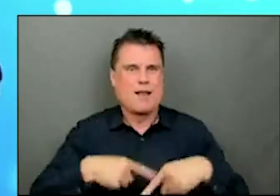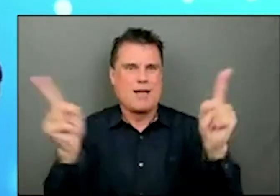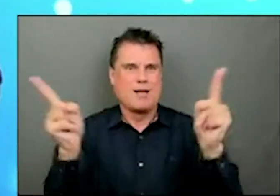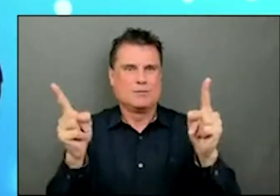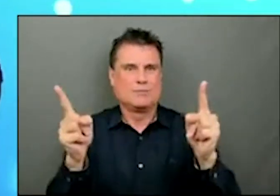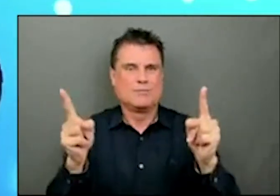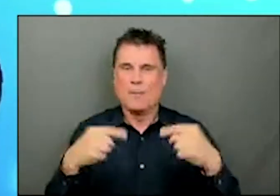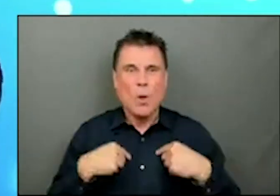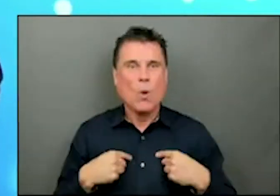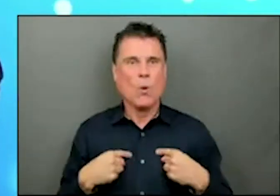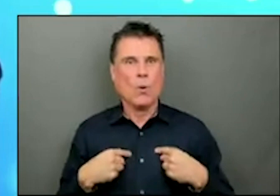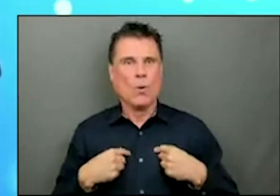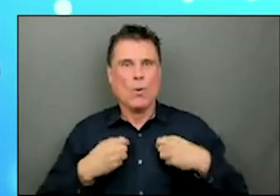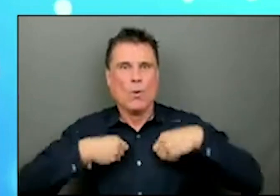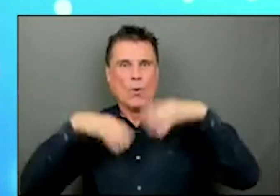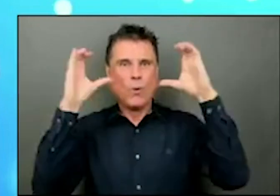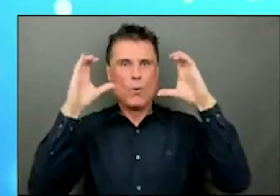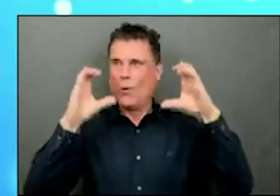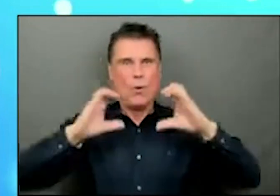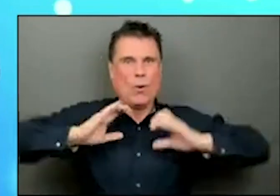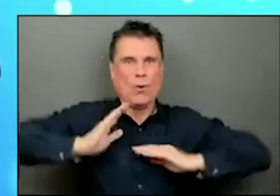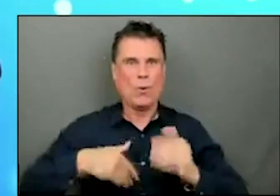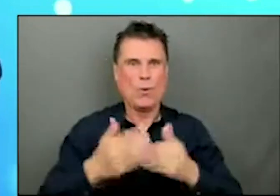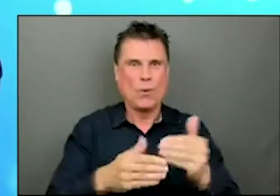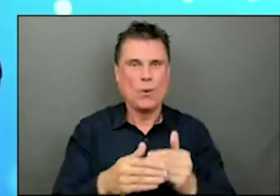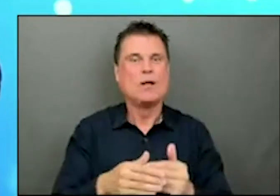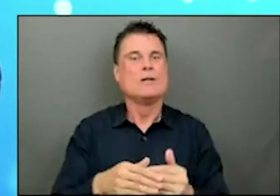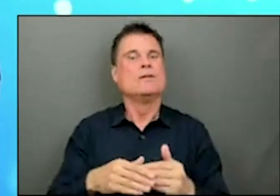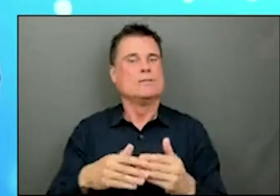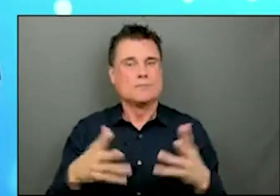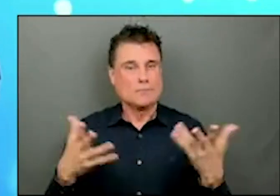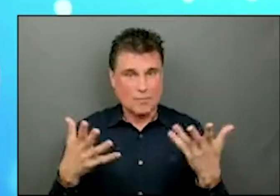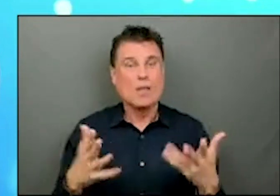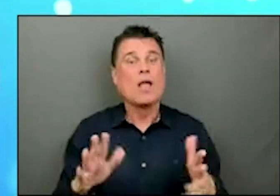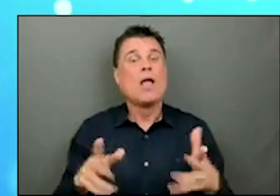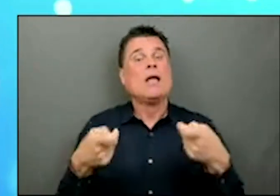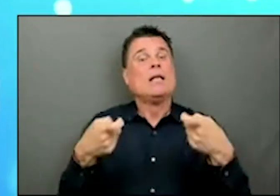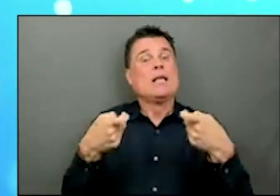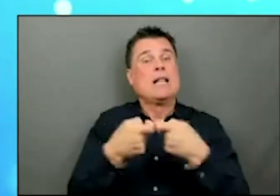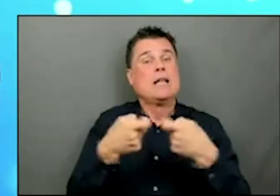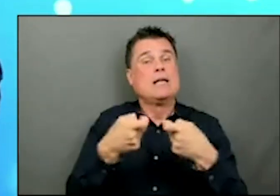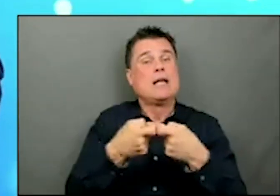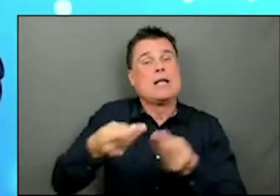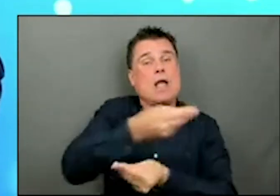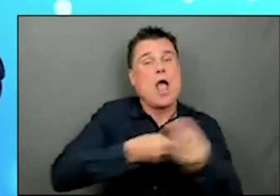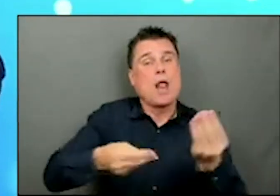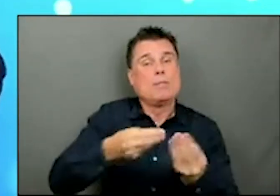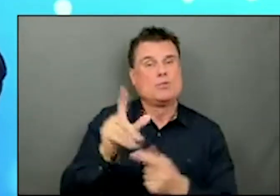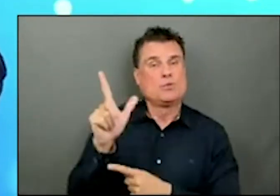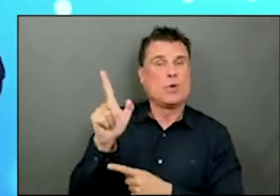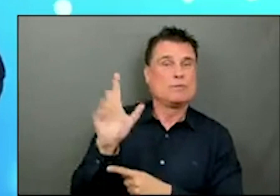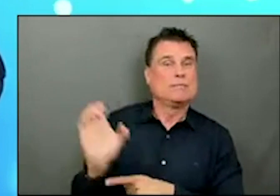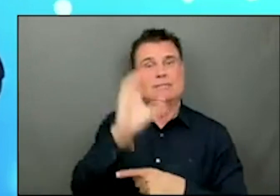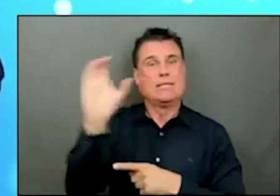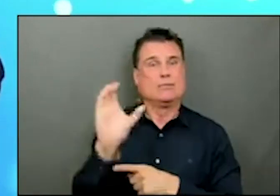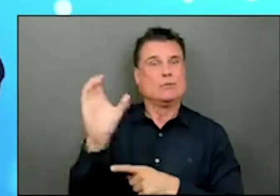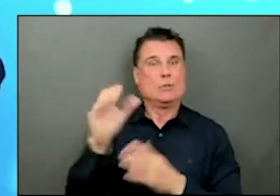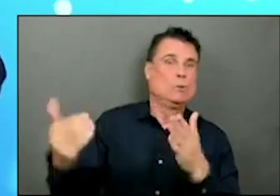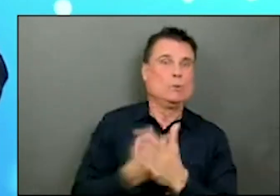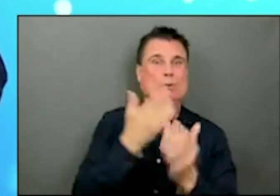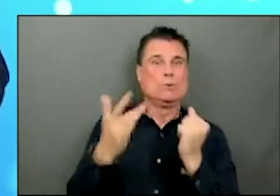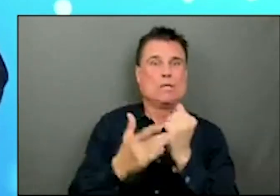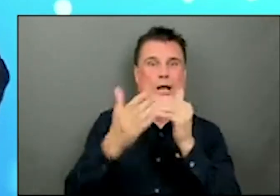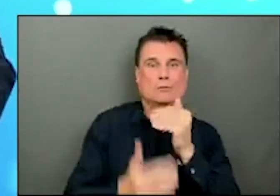us to leap into the digital economy of the 21st century, as Wal and Wendy alluded to. I want to congratulate you,